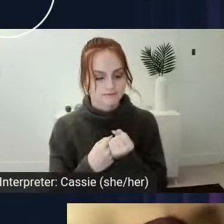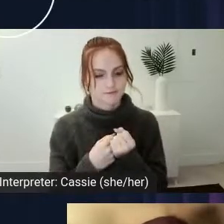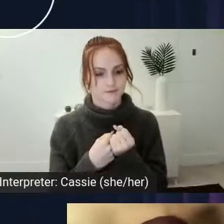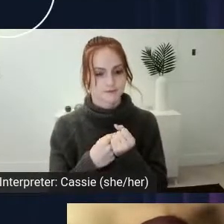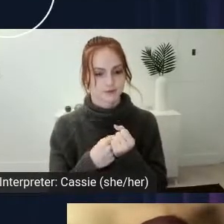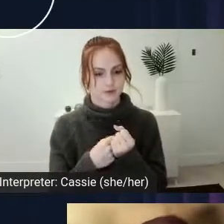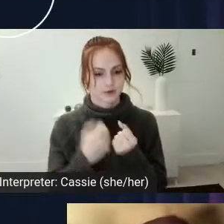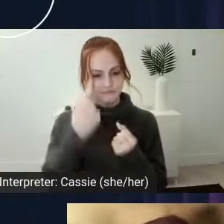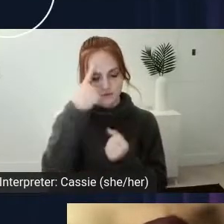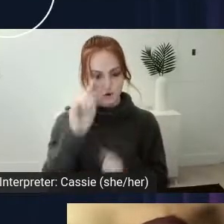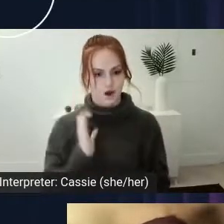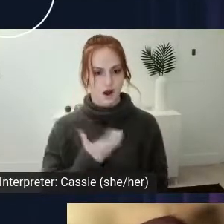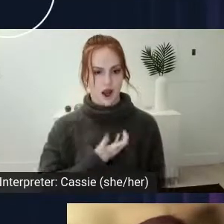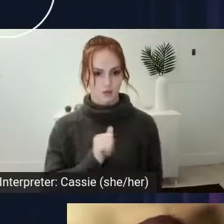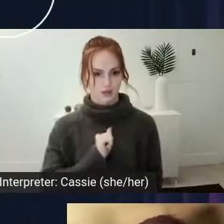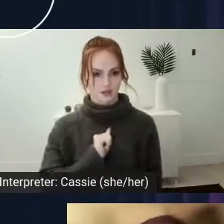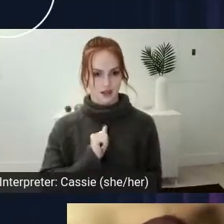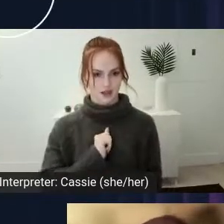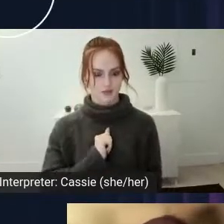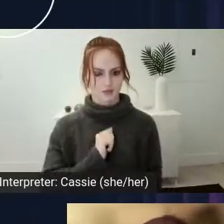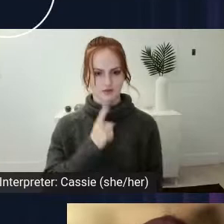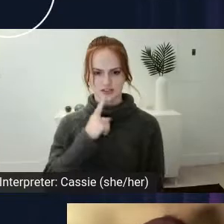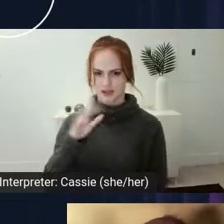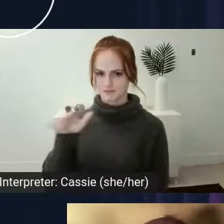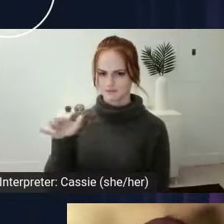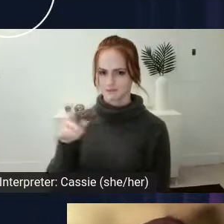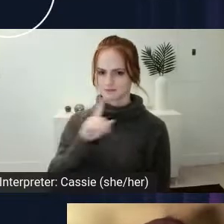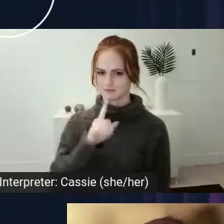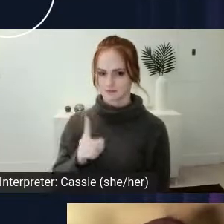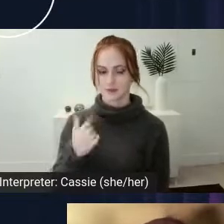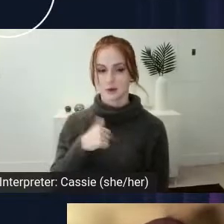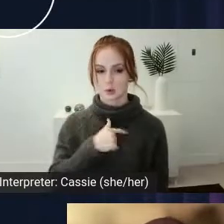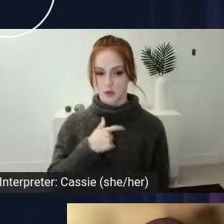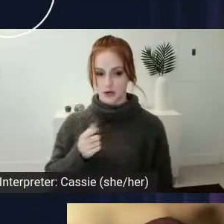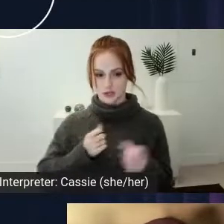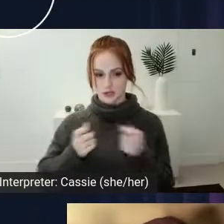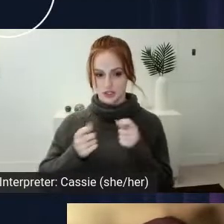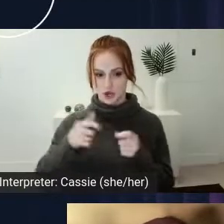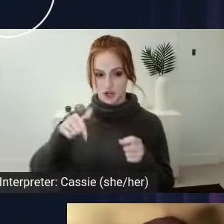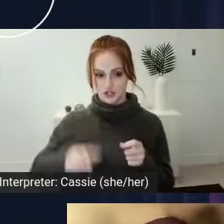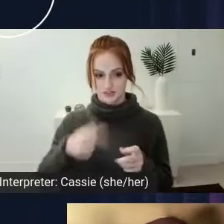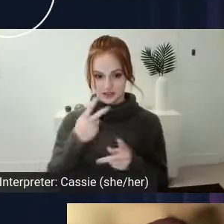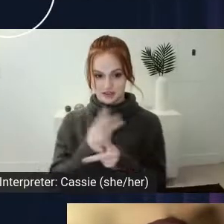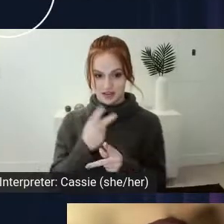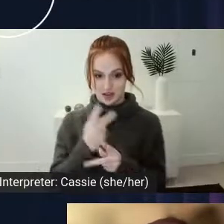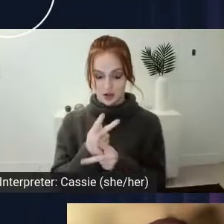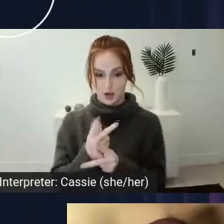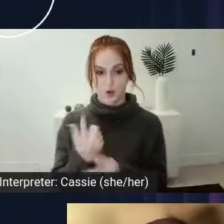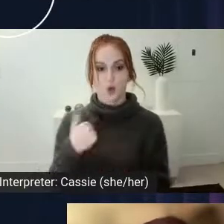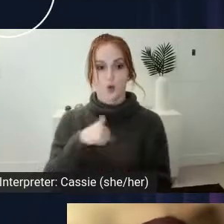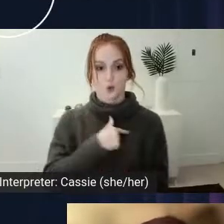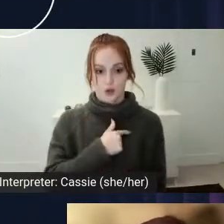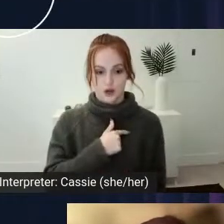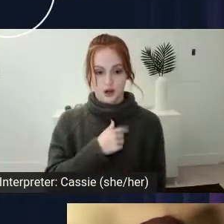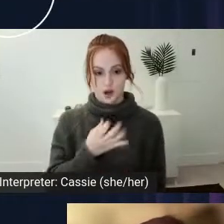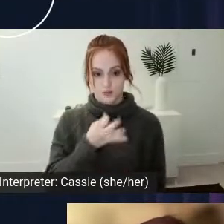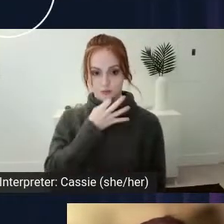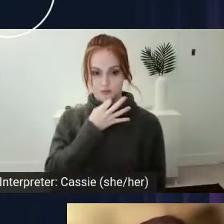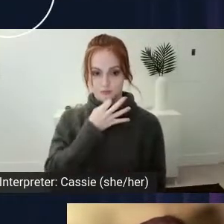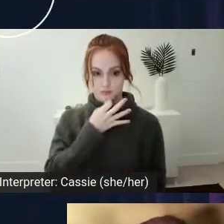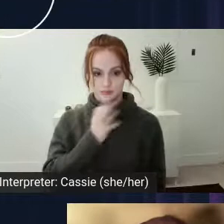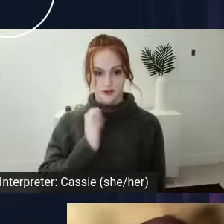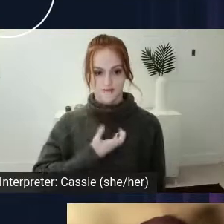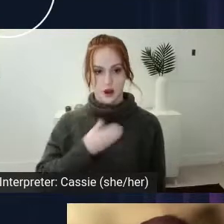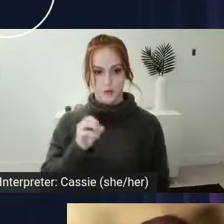for ourselves in saying that actually we are in charge of this care, we are the experts in our